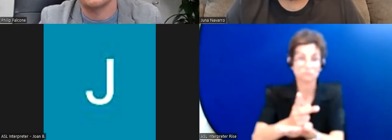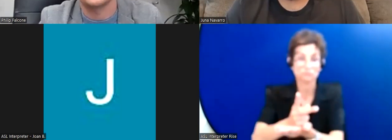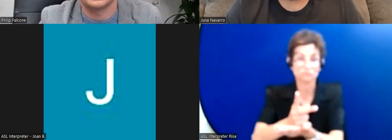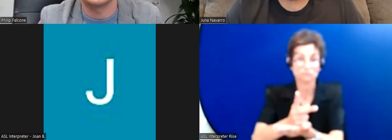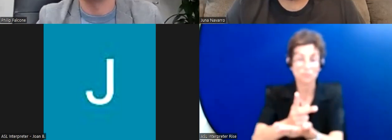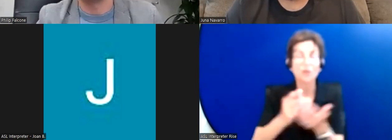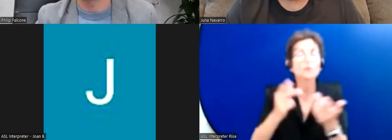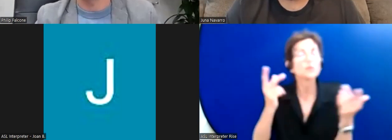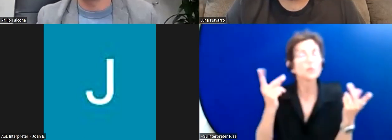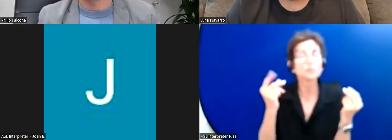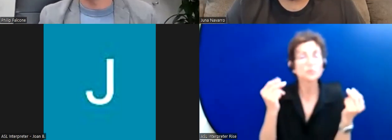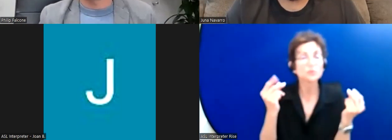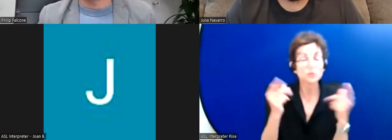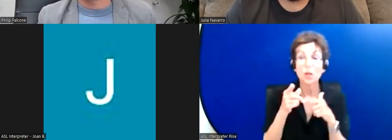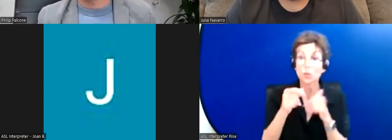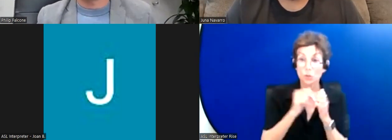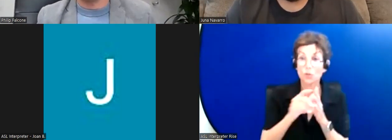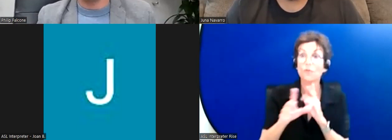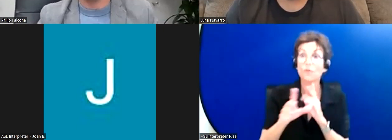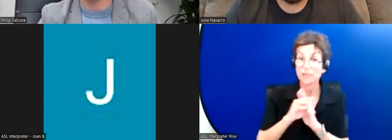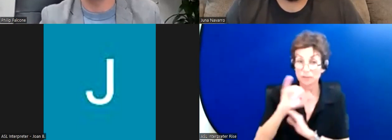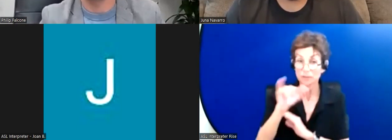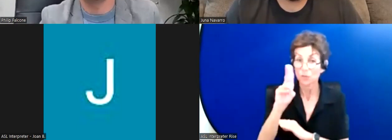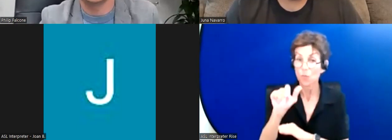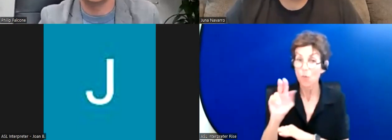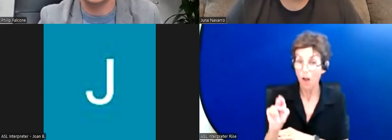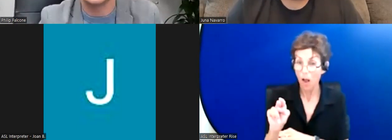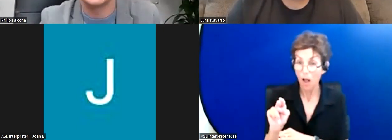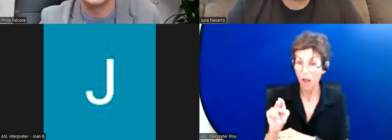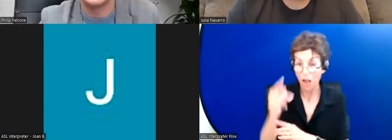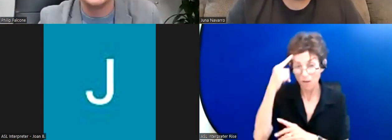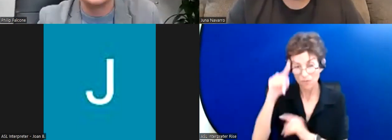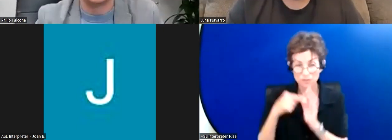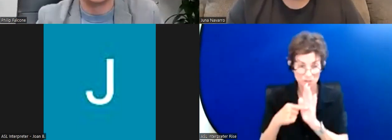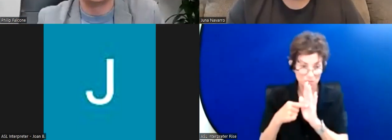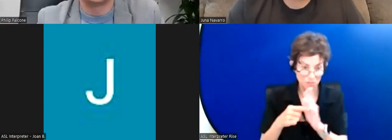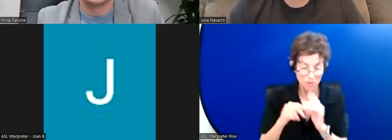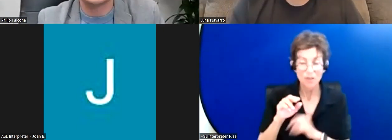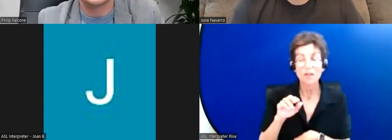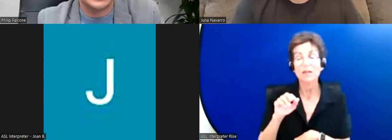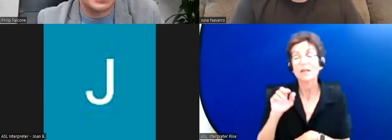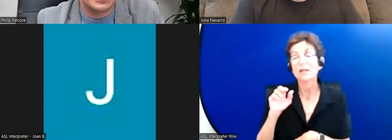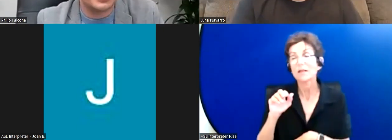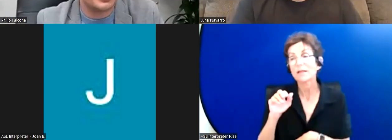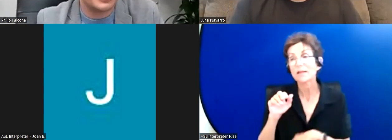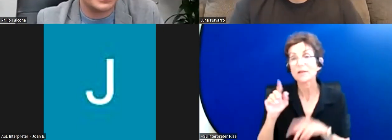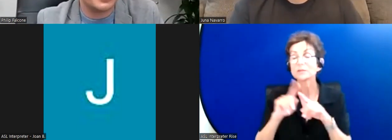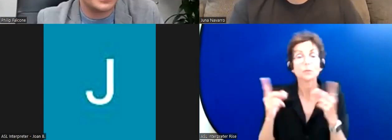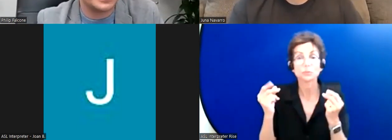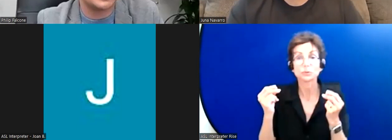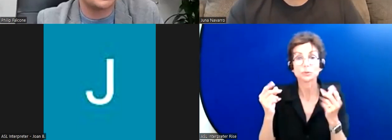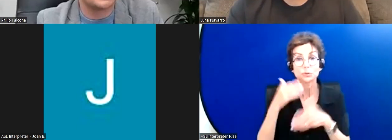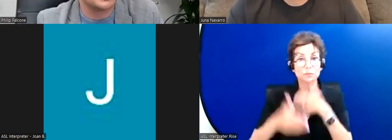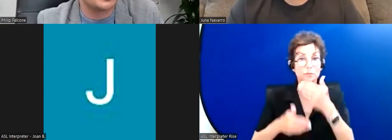how you've now selected Juan to do this mural at Casablanca? Now what's going on? Well, let's actually, we can let